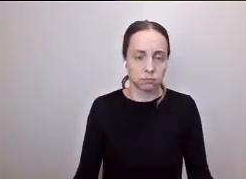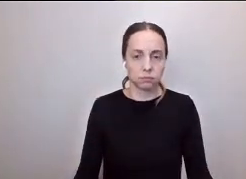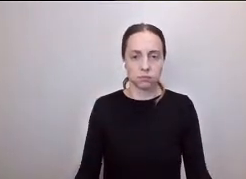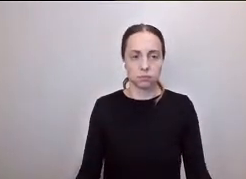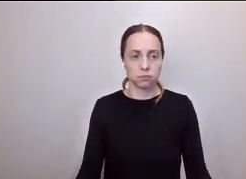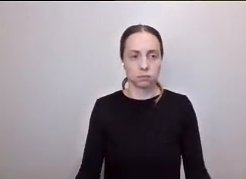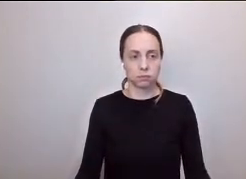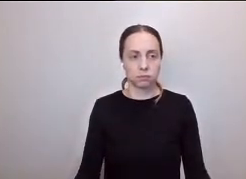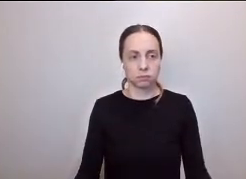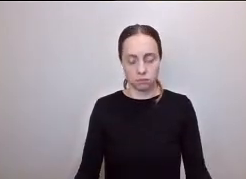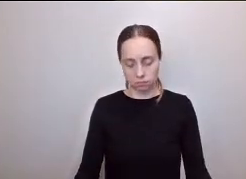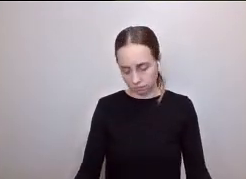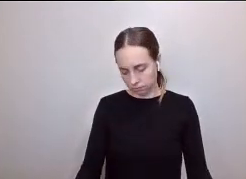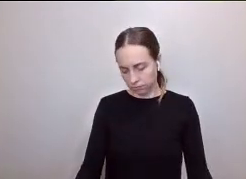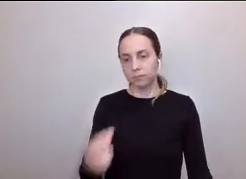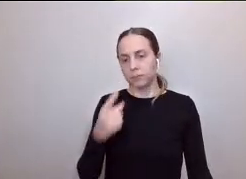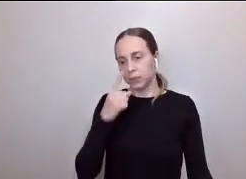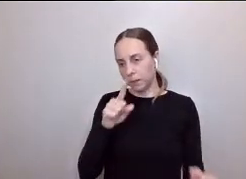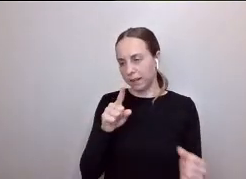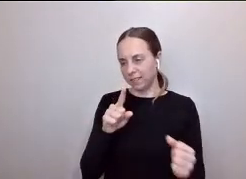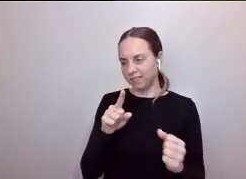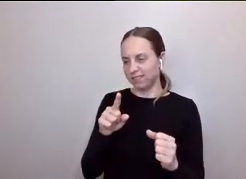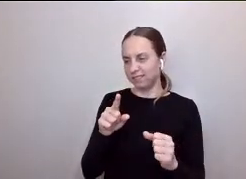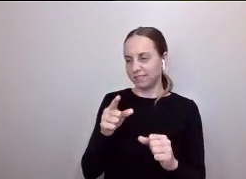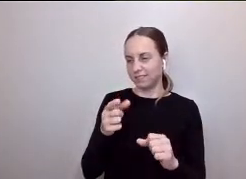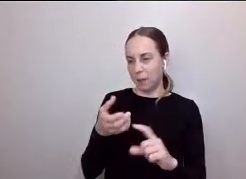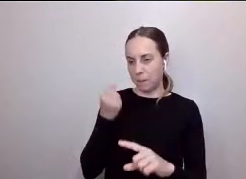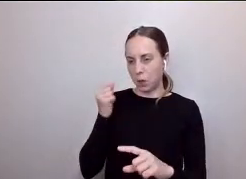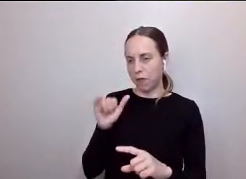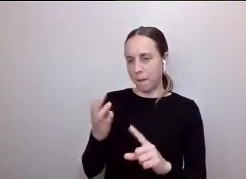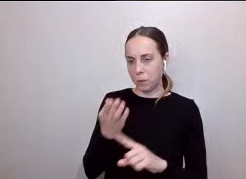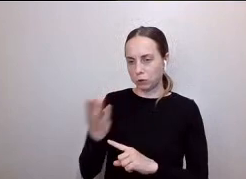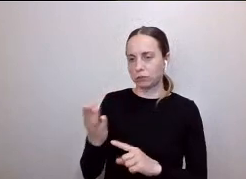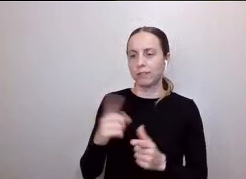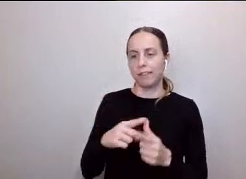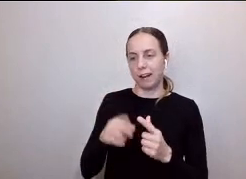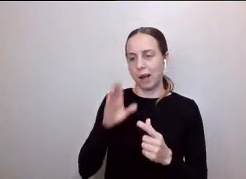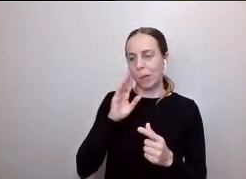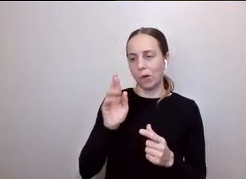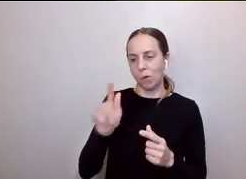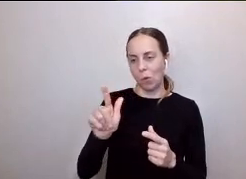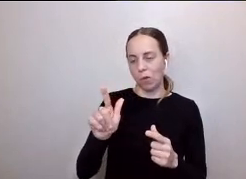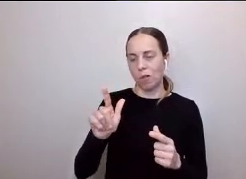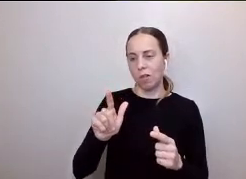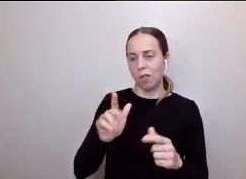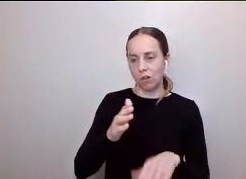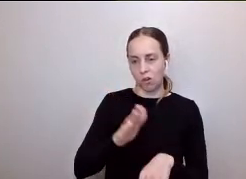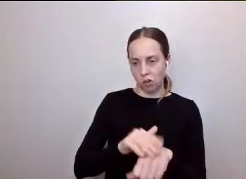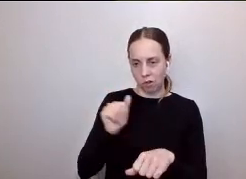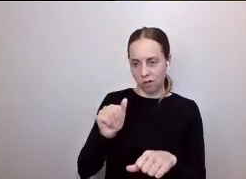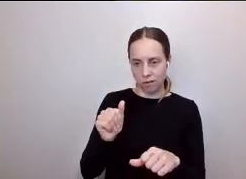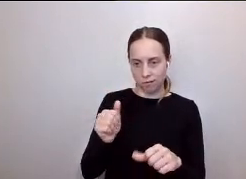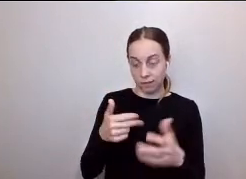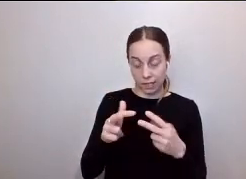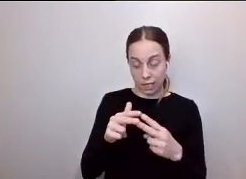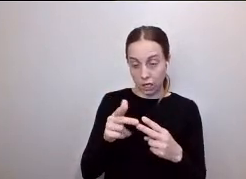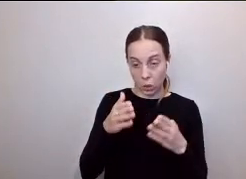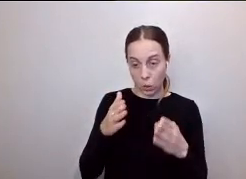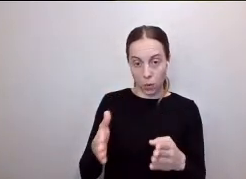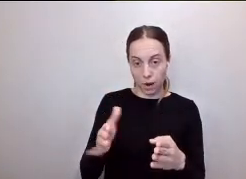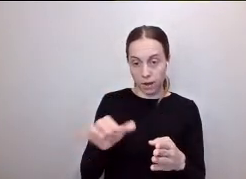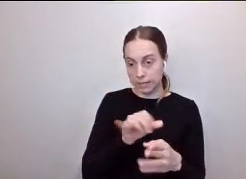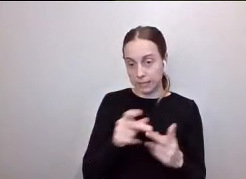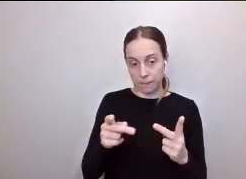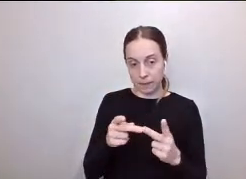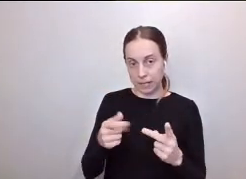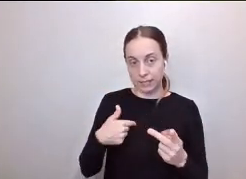then I will call the roll. If you'd like me to call the question, I will. No. As long as you call the roll, either way, getting to the same place is what I'm trying to do. Thank